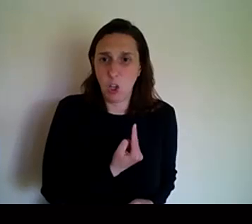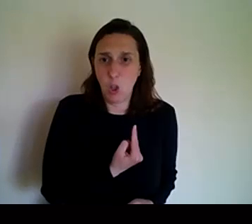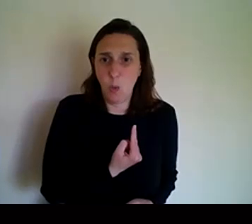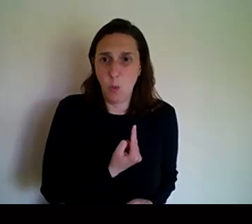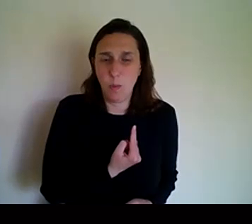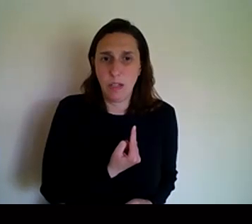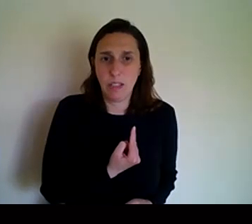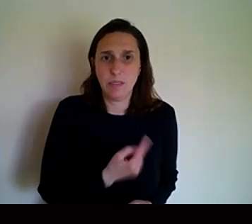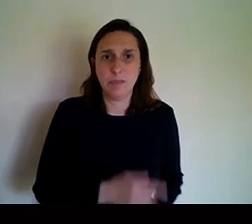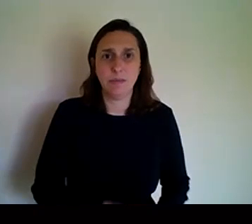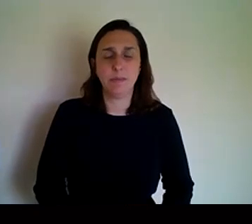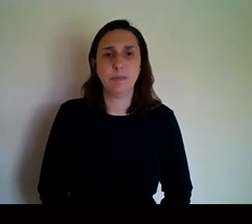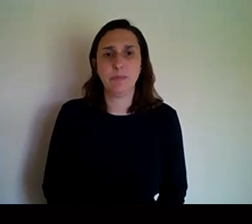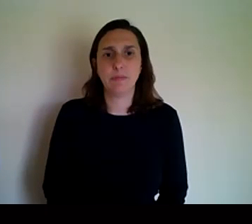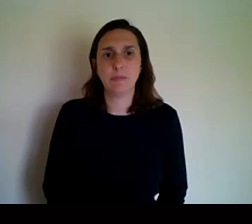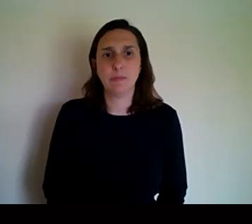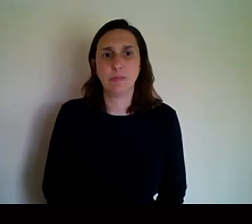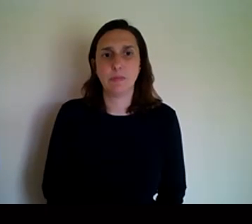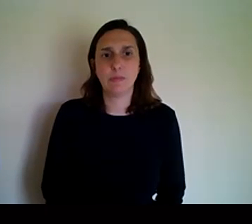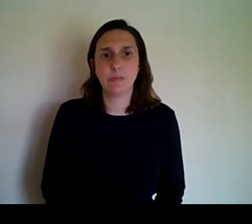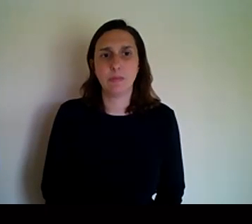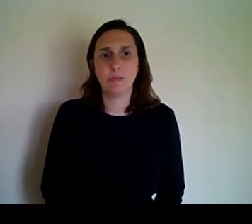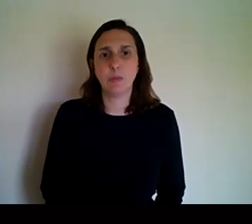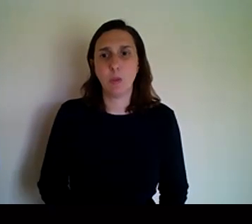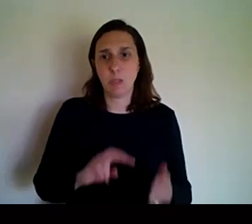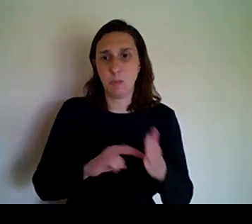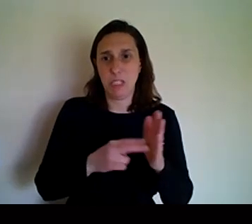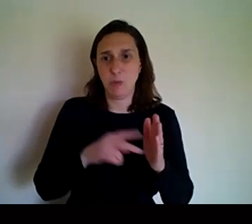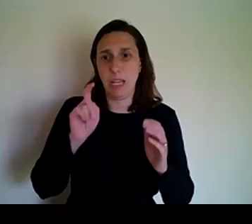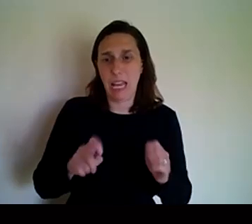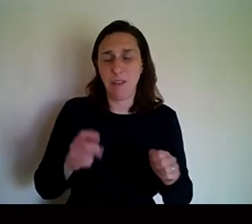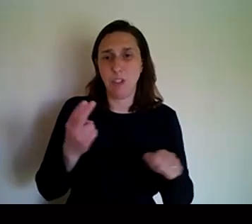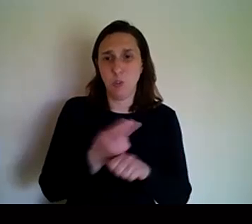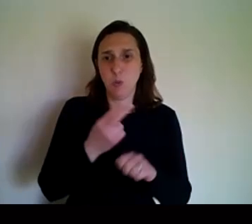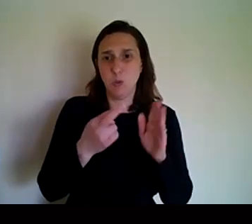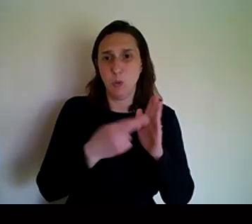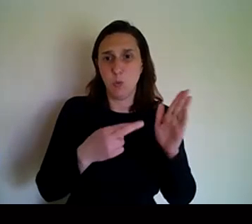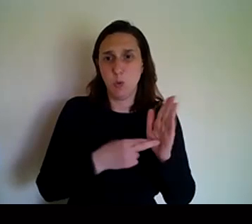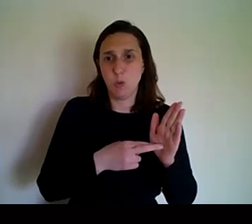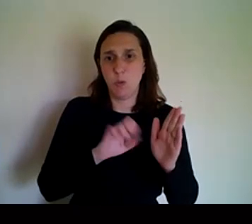Which means we're going to have to dive into our rules of exponents and logarithms.